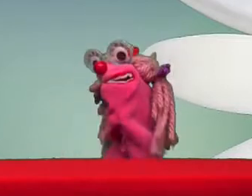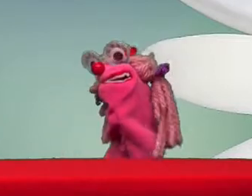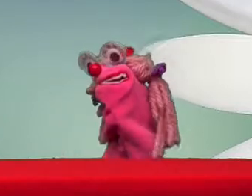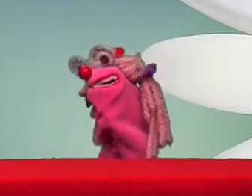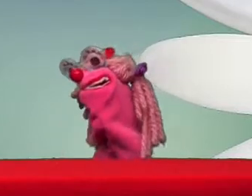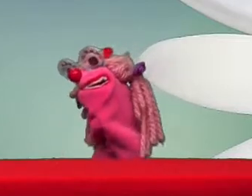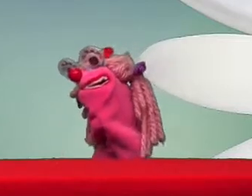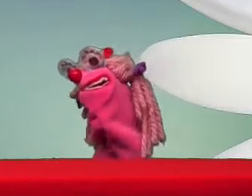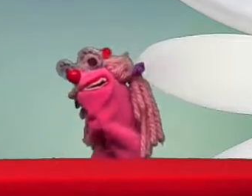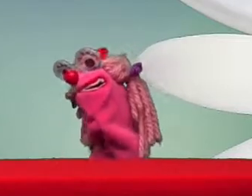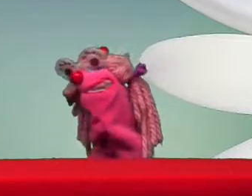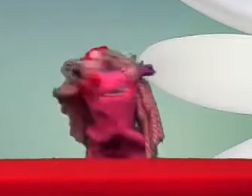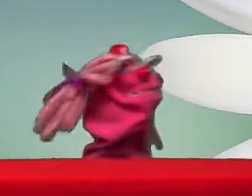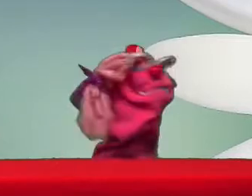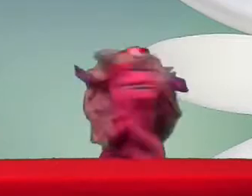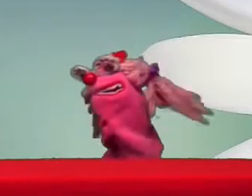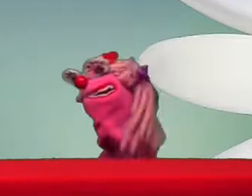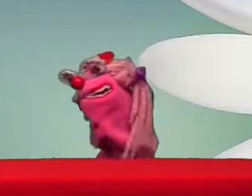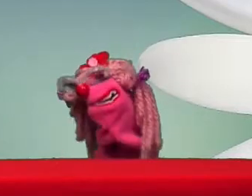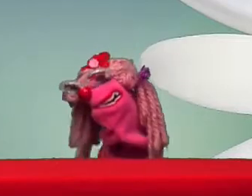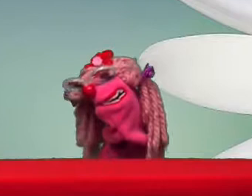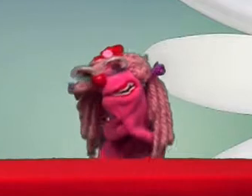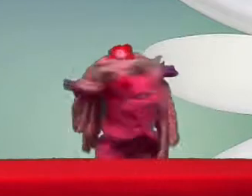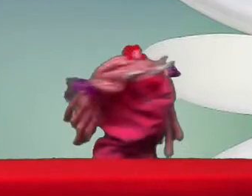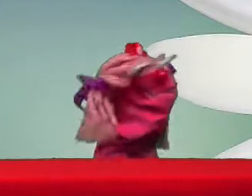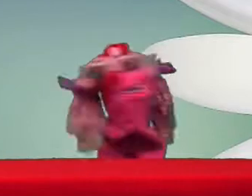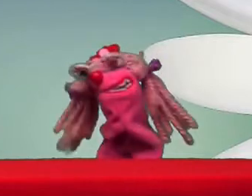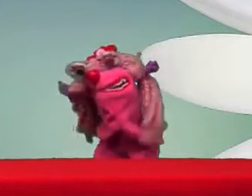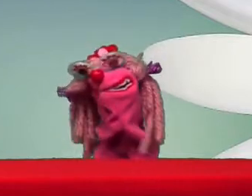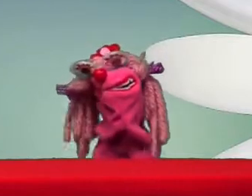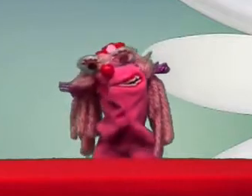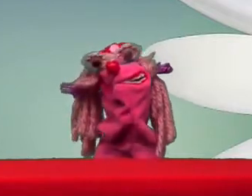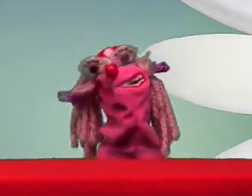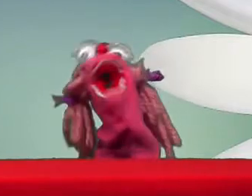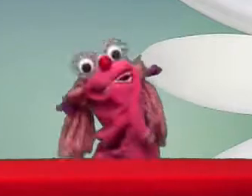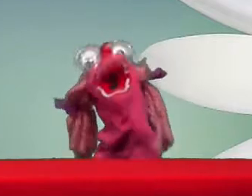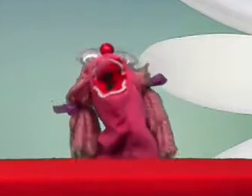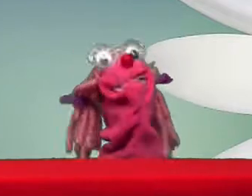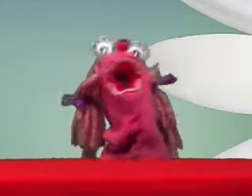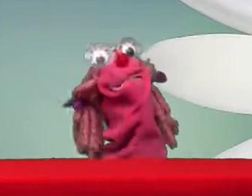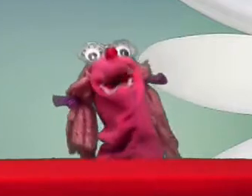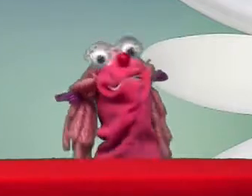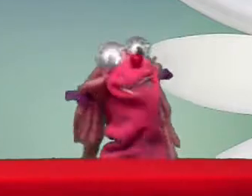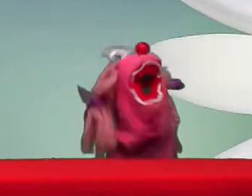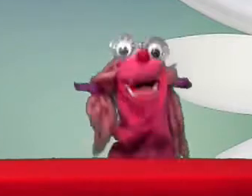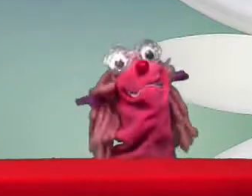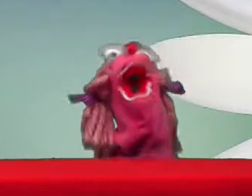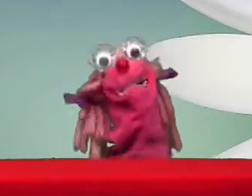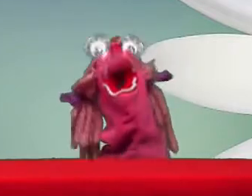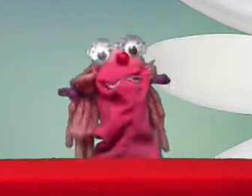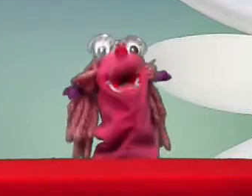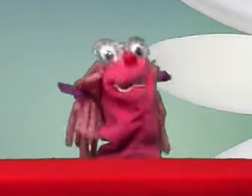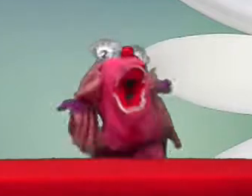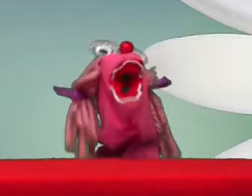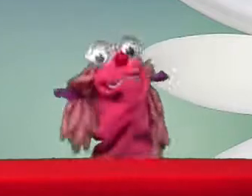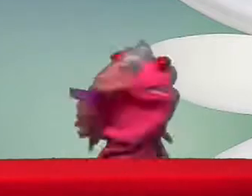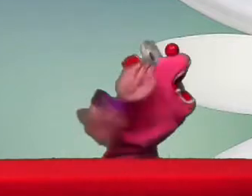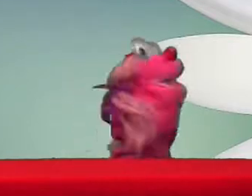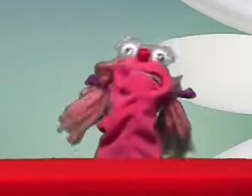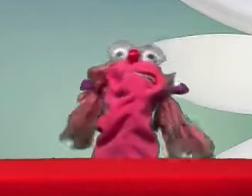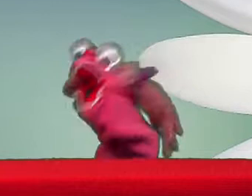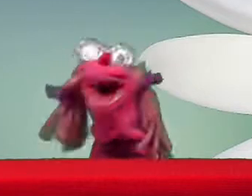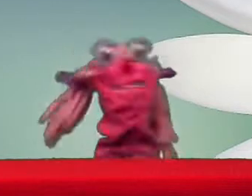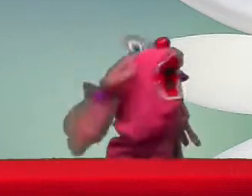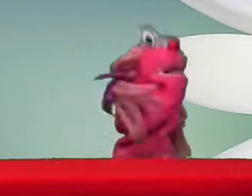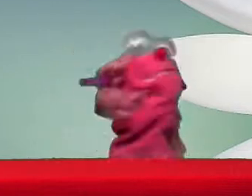oxygen and even fruits and vegetables and nuts and seeds. And our animals give us food, but also helps to keep our